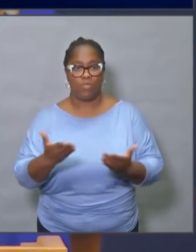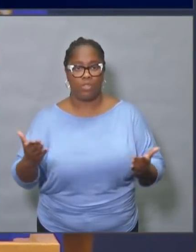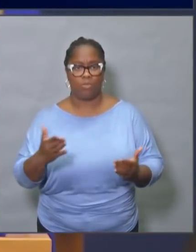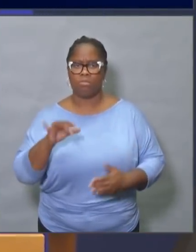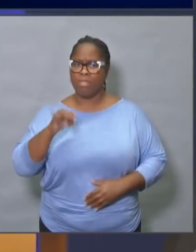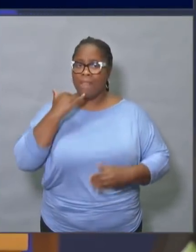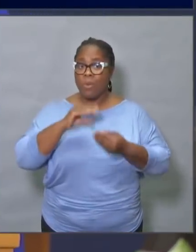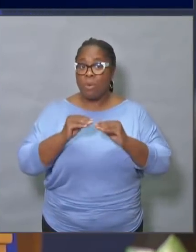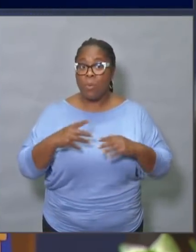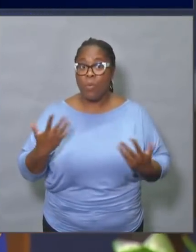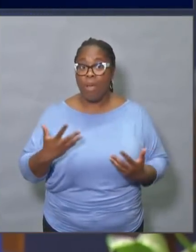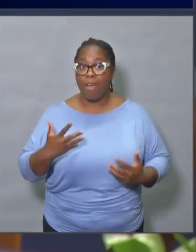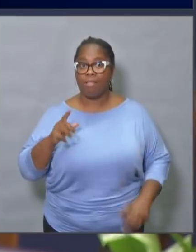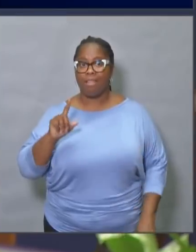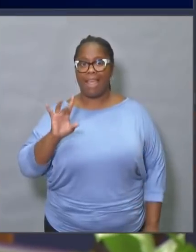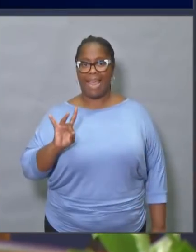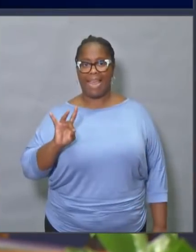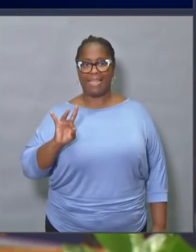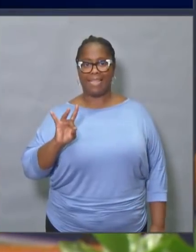number is